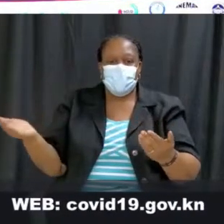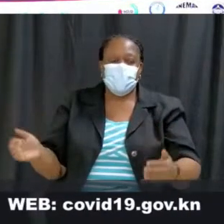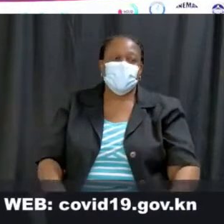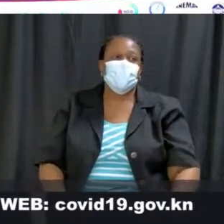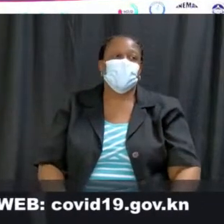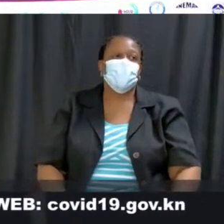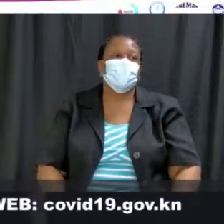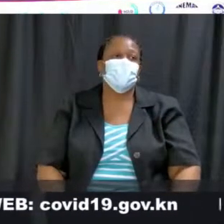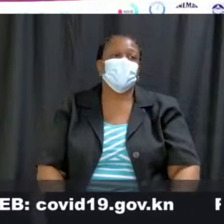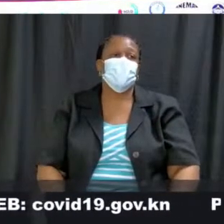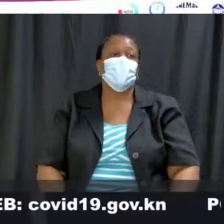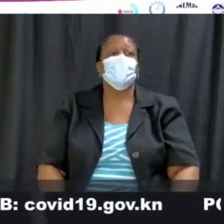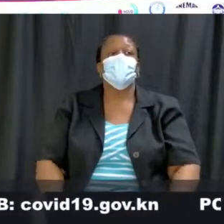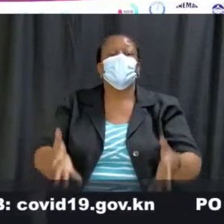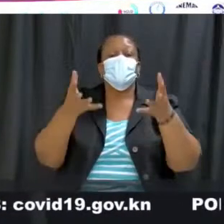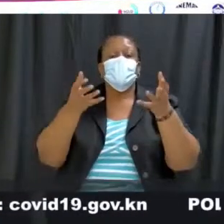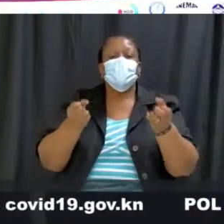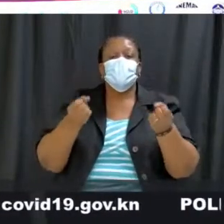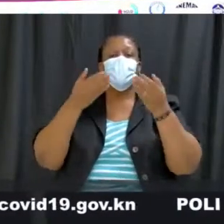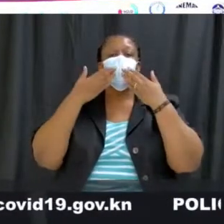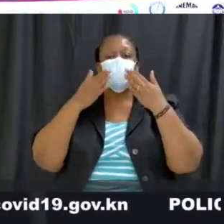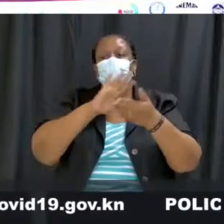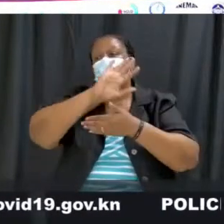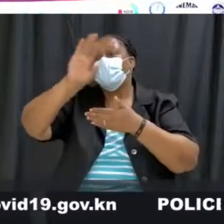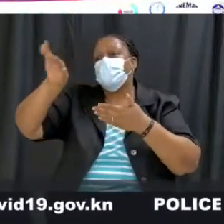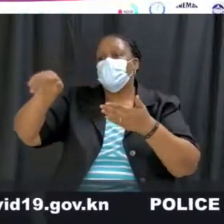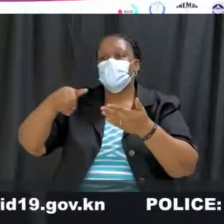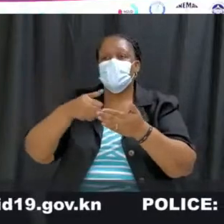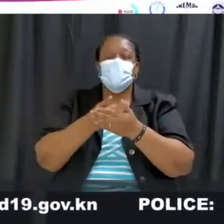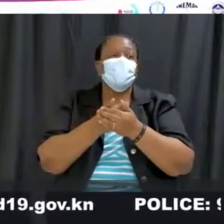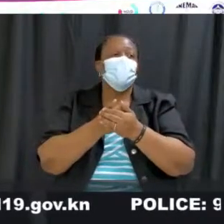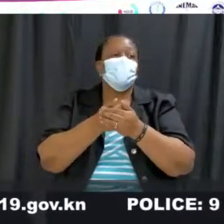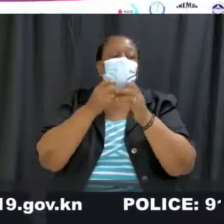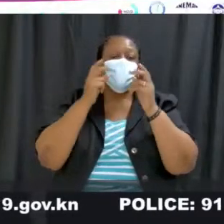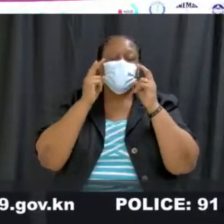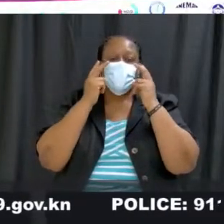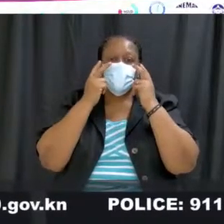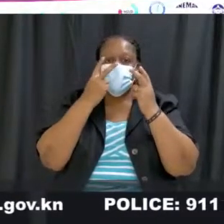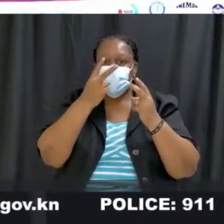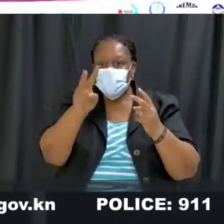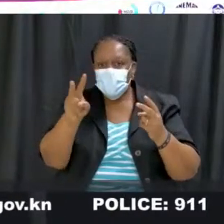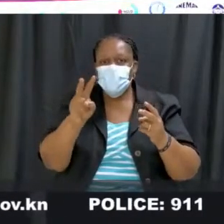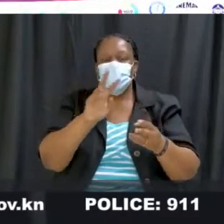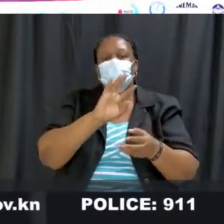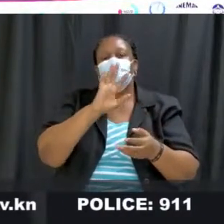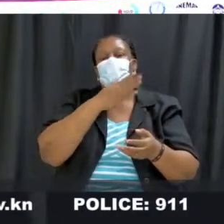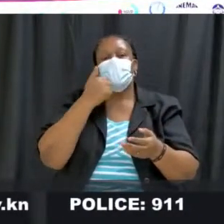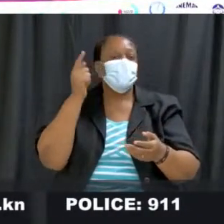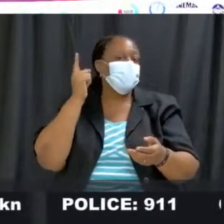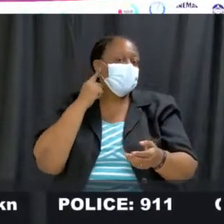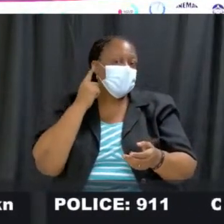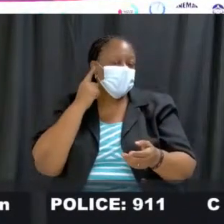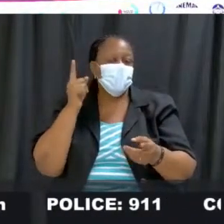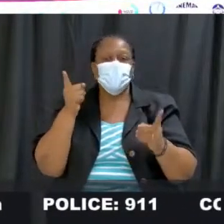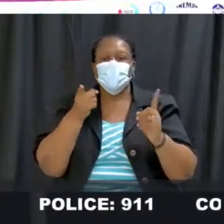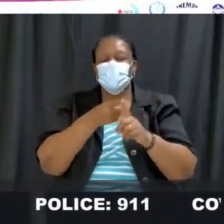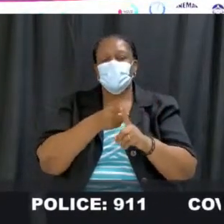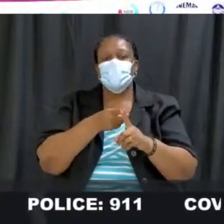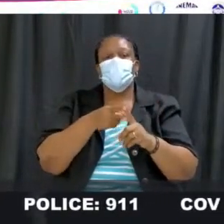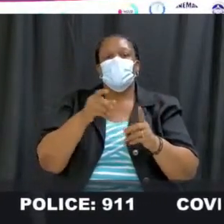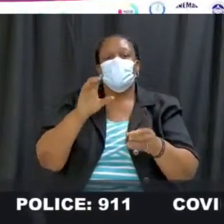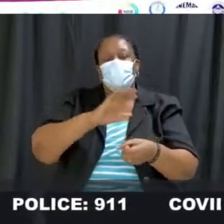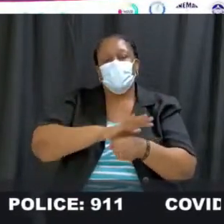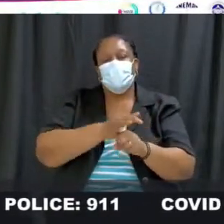for continuing to tune in to our COVID-19 briefings. It has been a very long time.